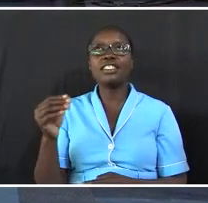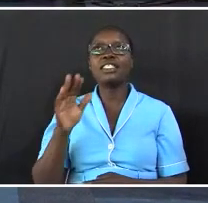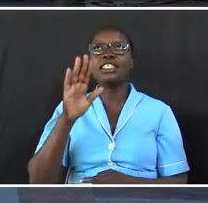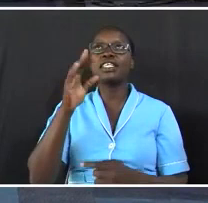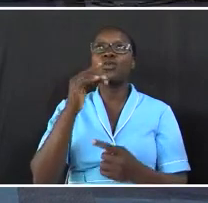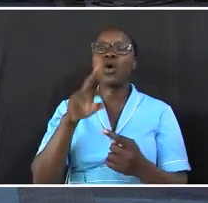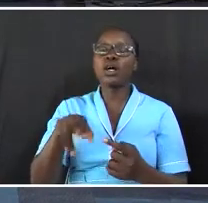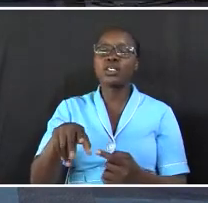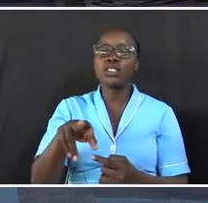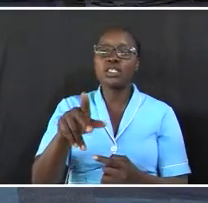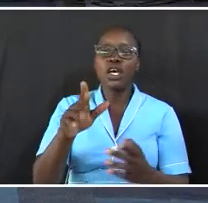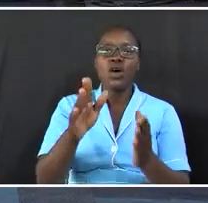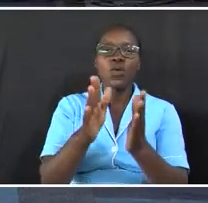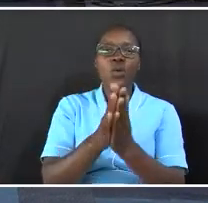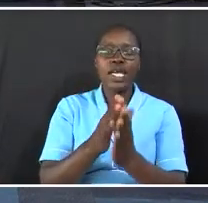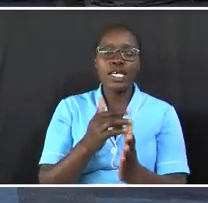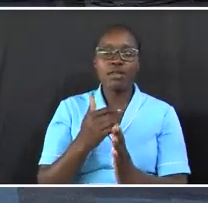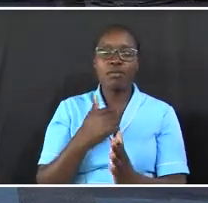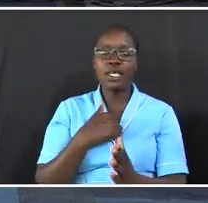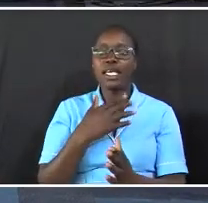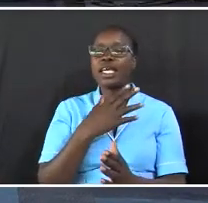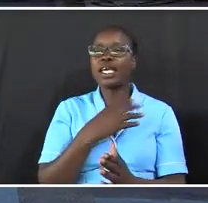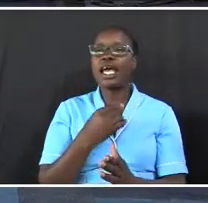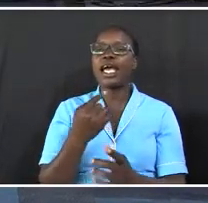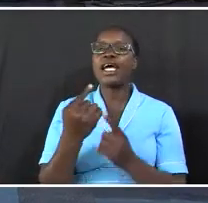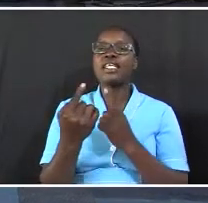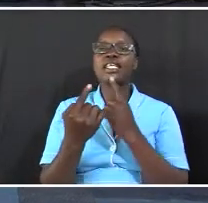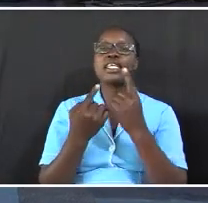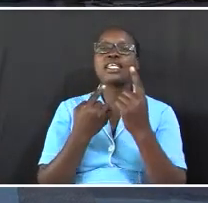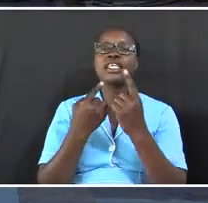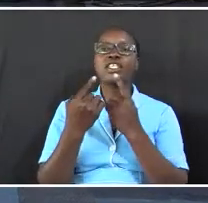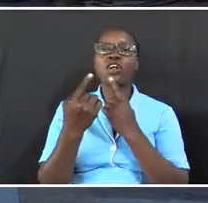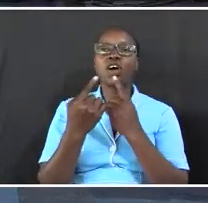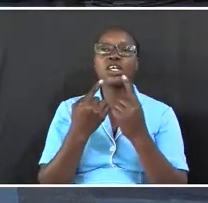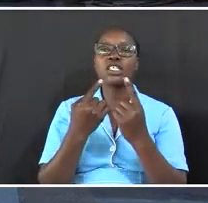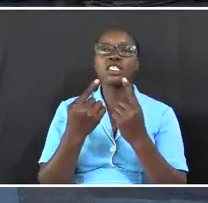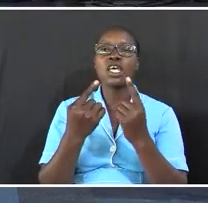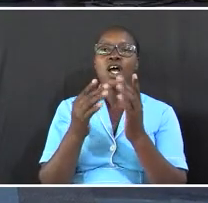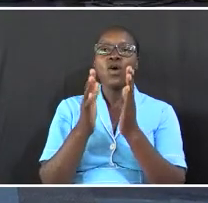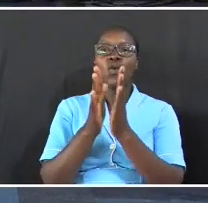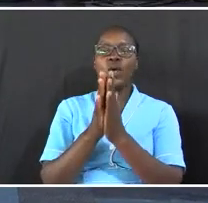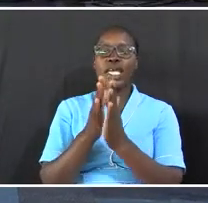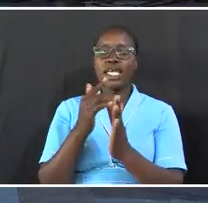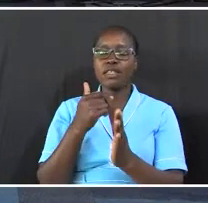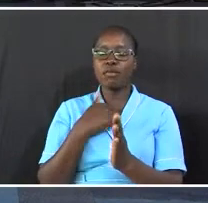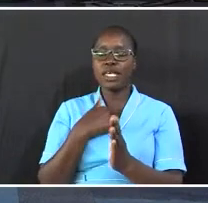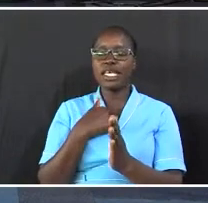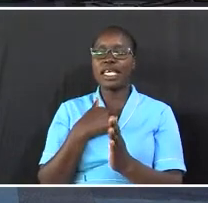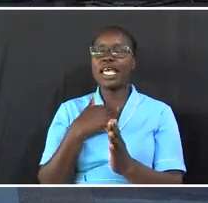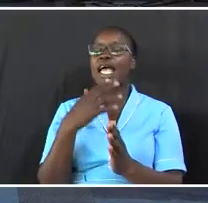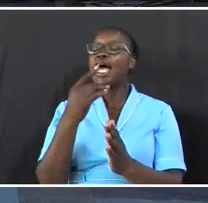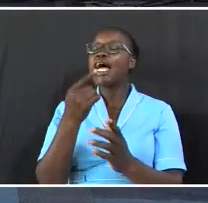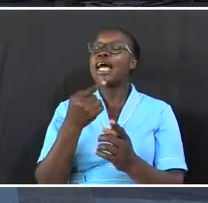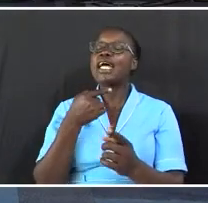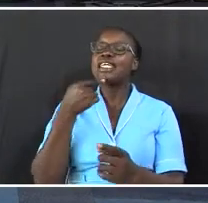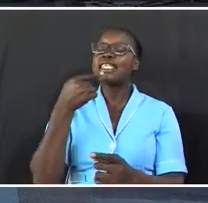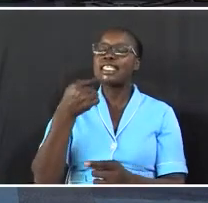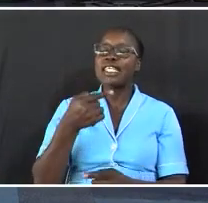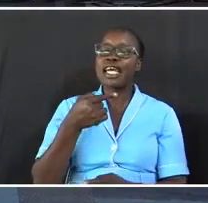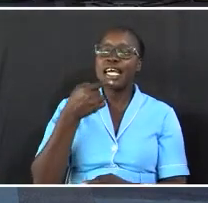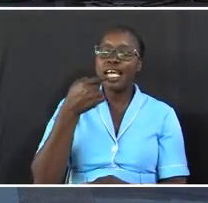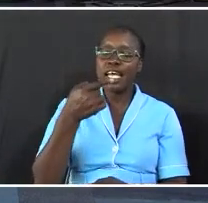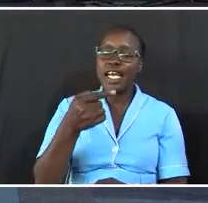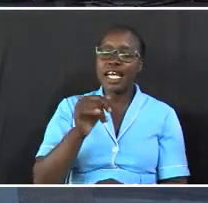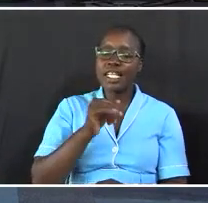and he walks with me and he talks with me and